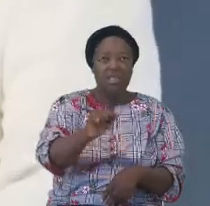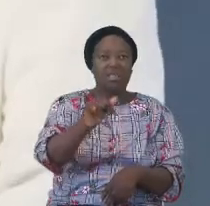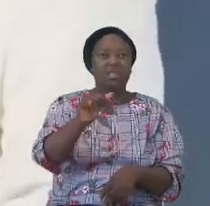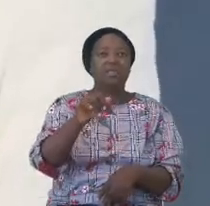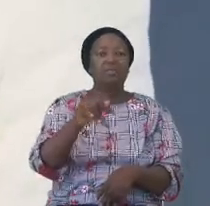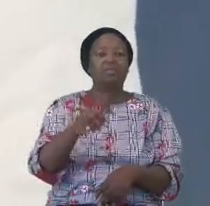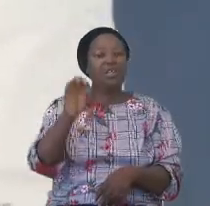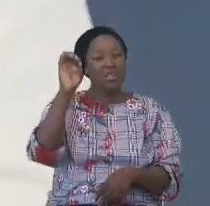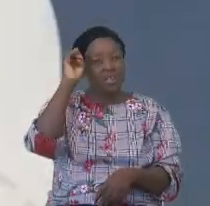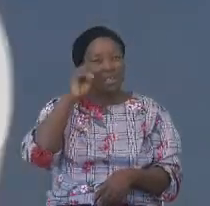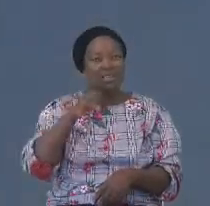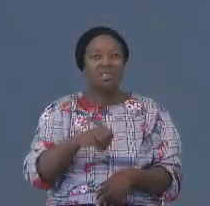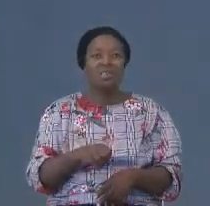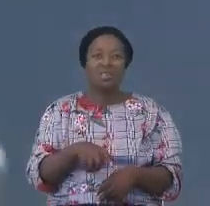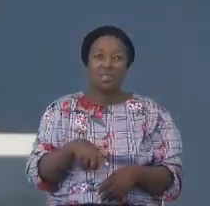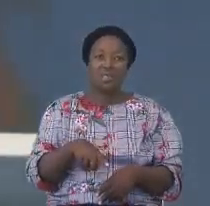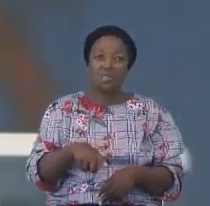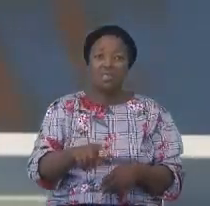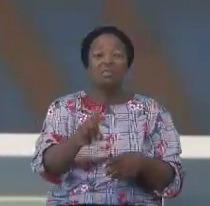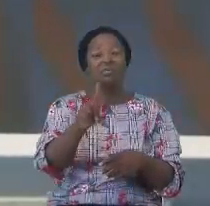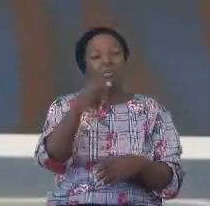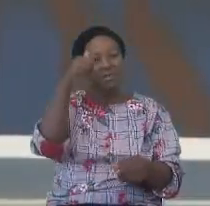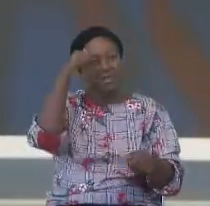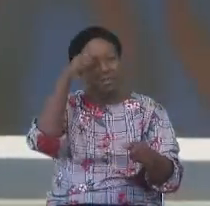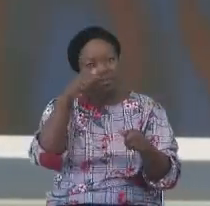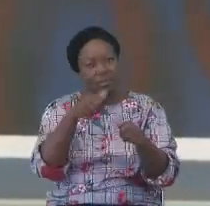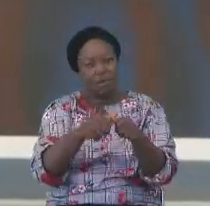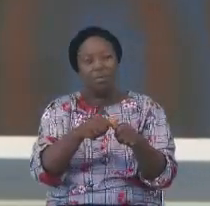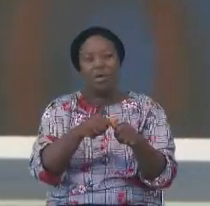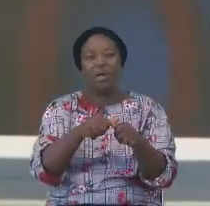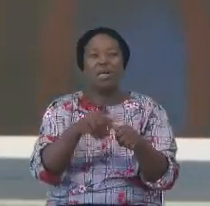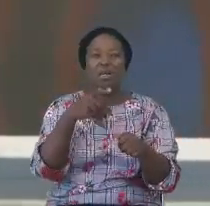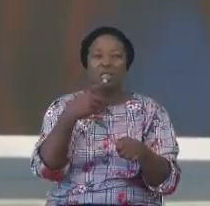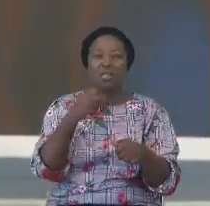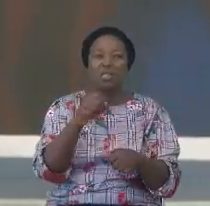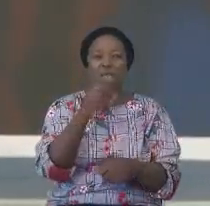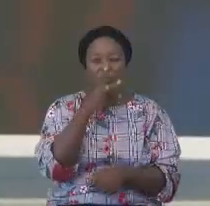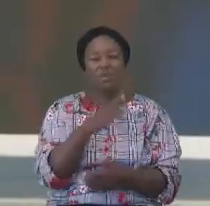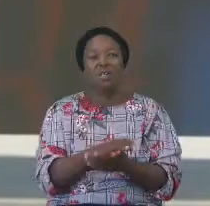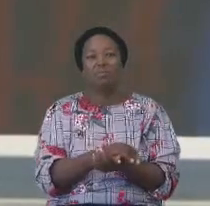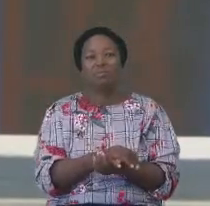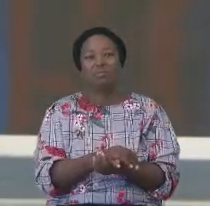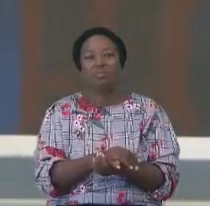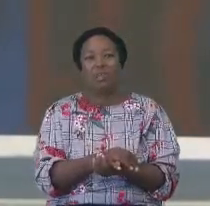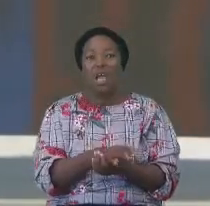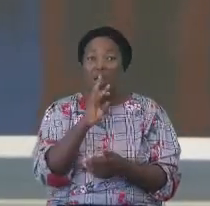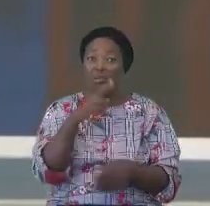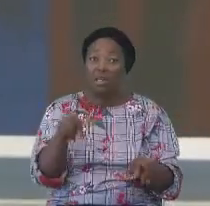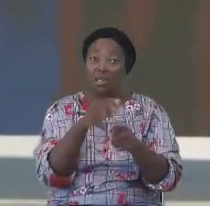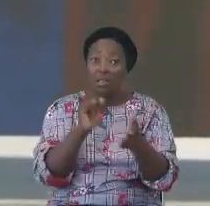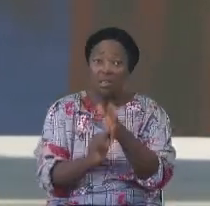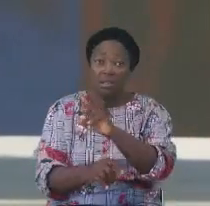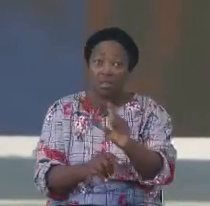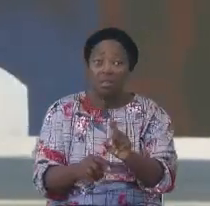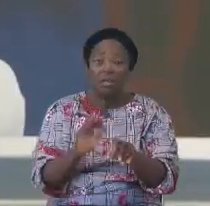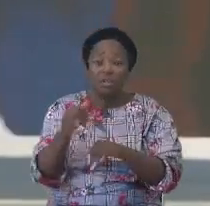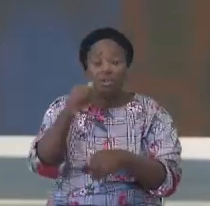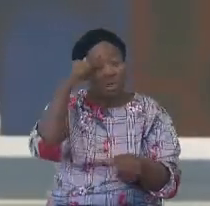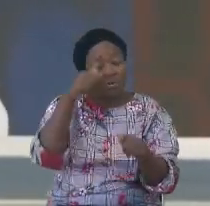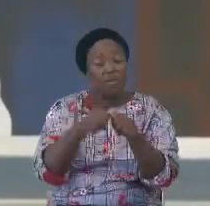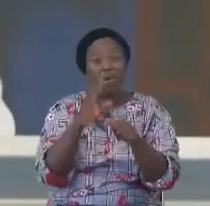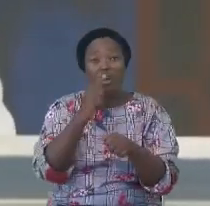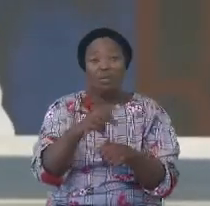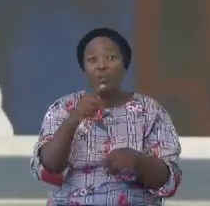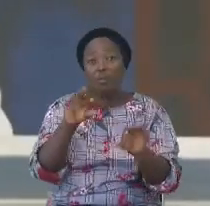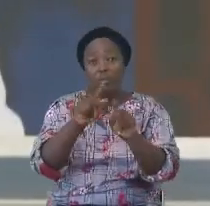the Lord, spiritual, he still remembered the natural. Are you like that? Do you